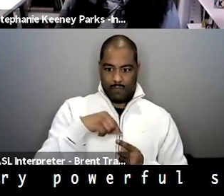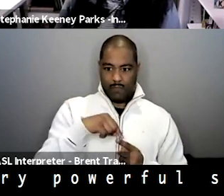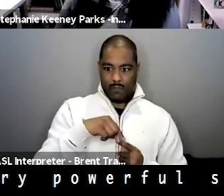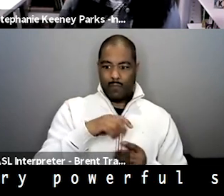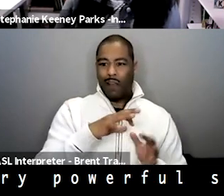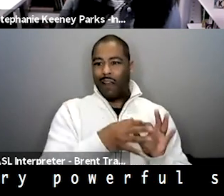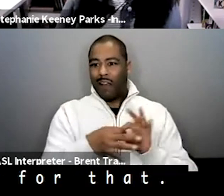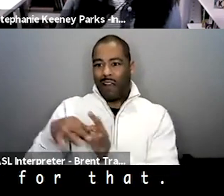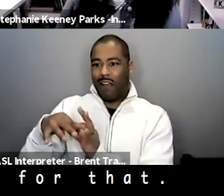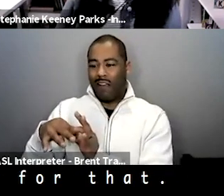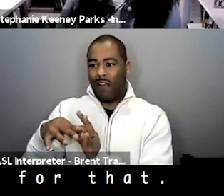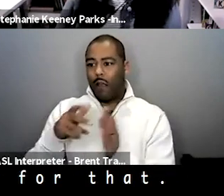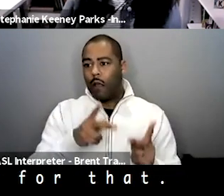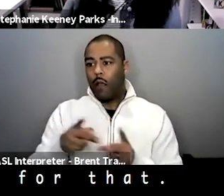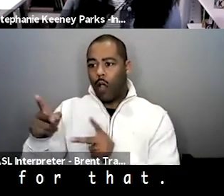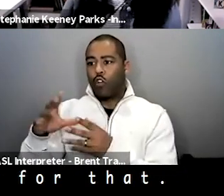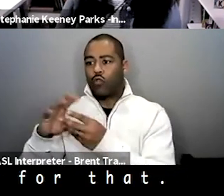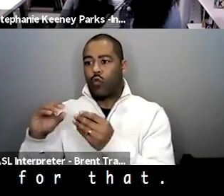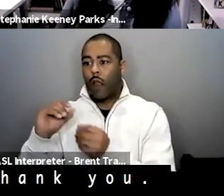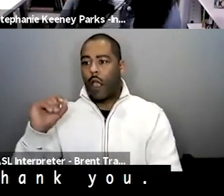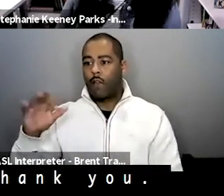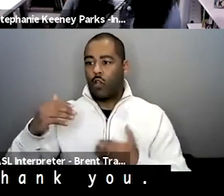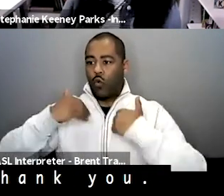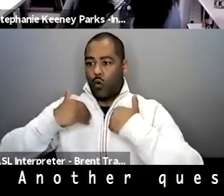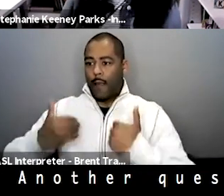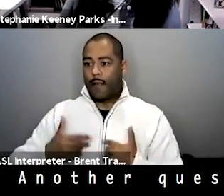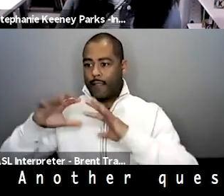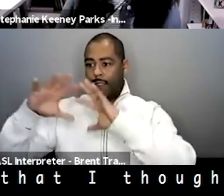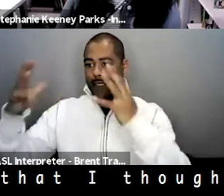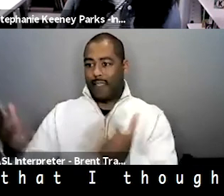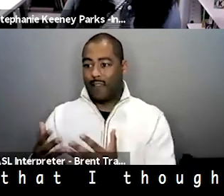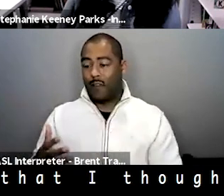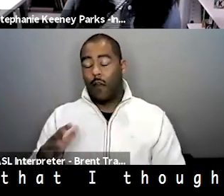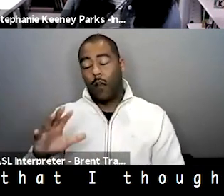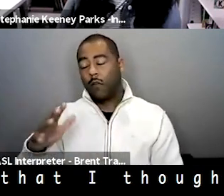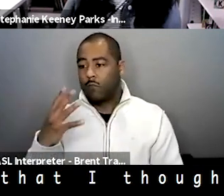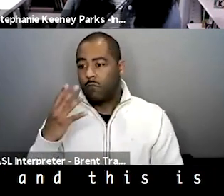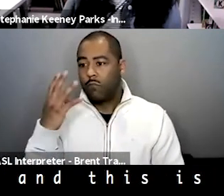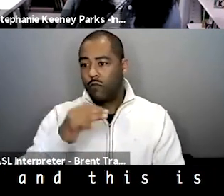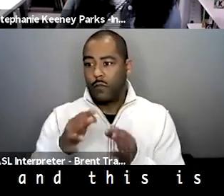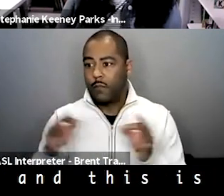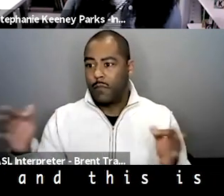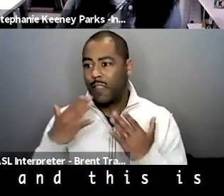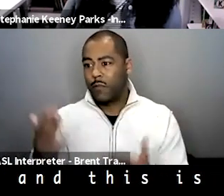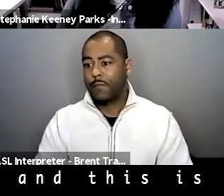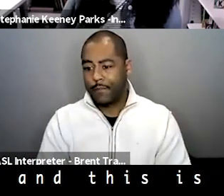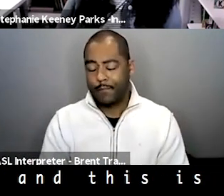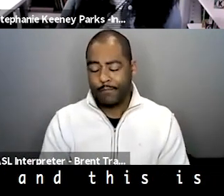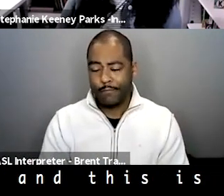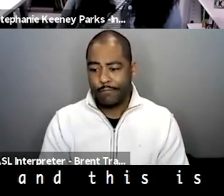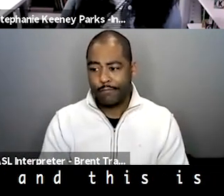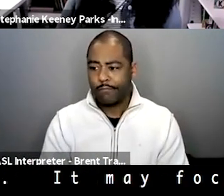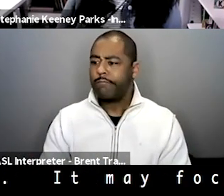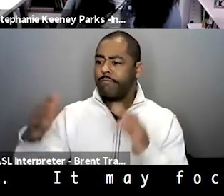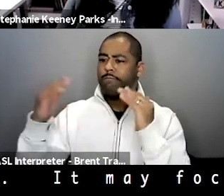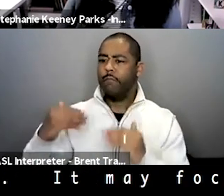film. It's a very powerful statement. Thank you for that. Thank you, Rhoda. Another question in the chat that I thought we could